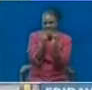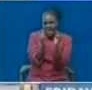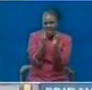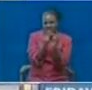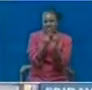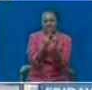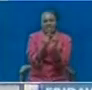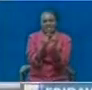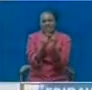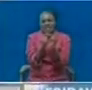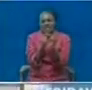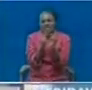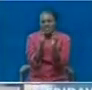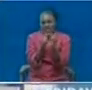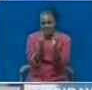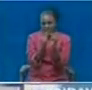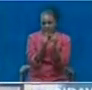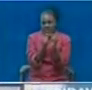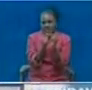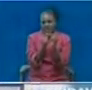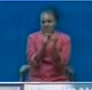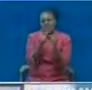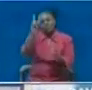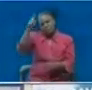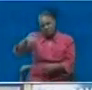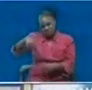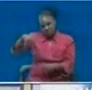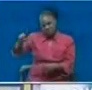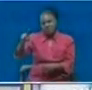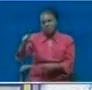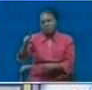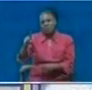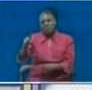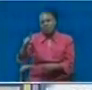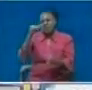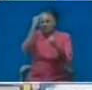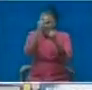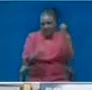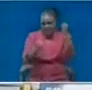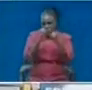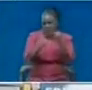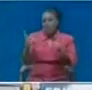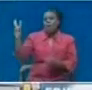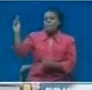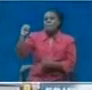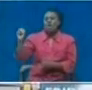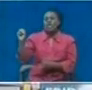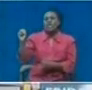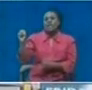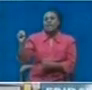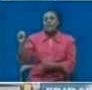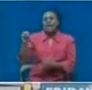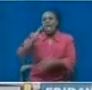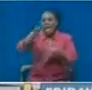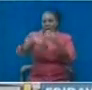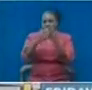even need the choices. You didn't even need the choices, but he's absolutely right. It's a branch of zoology. And finally, for you, my dear Maureen, this one